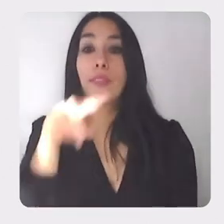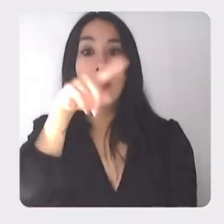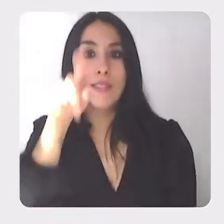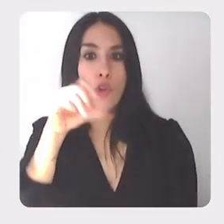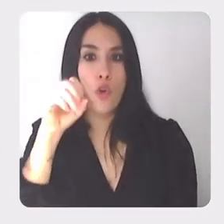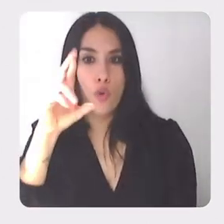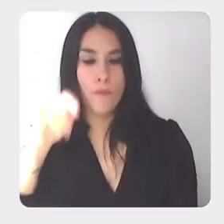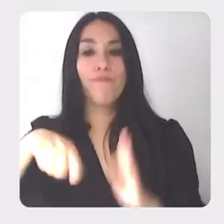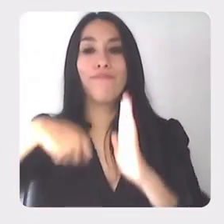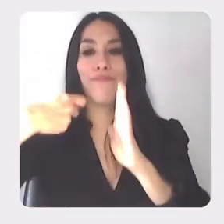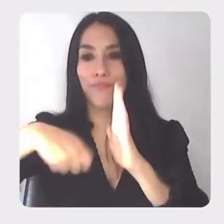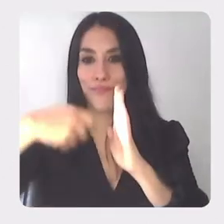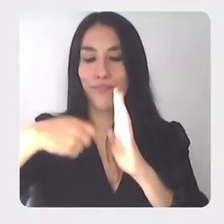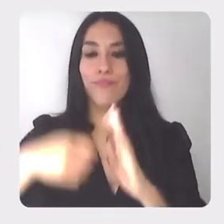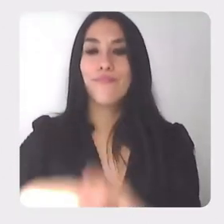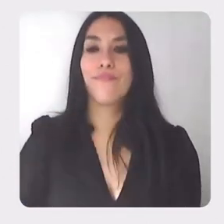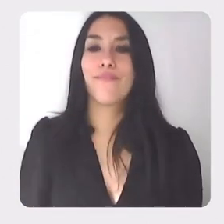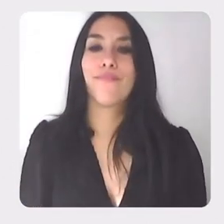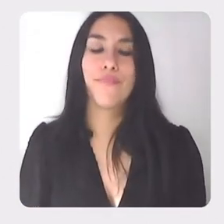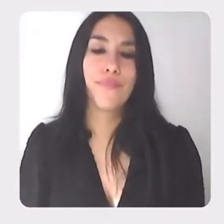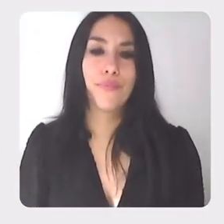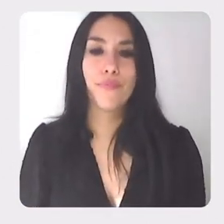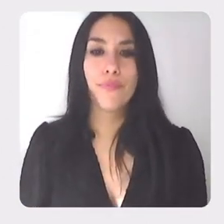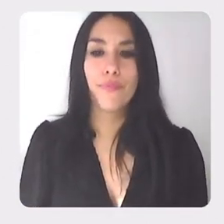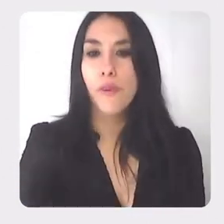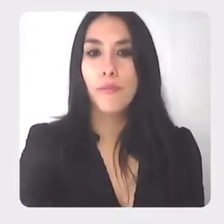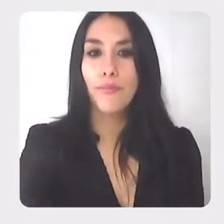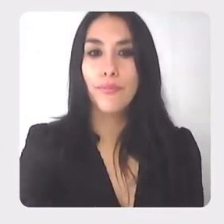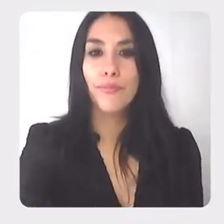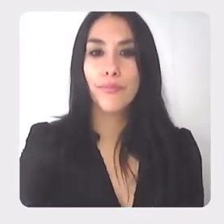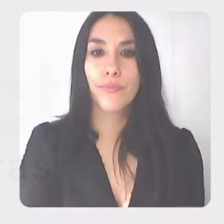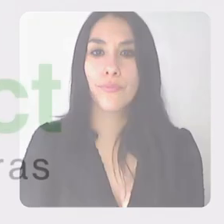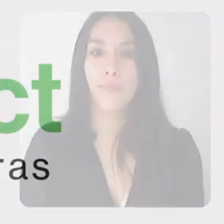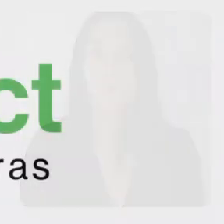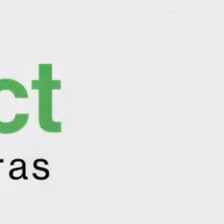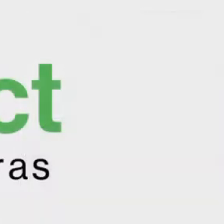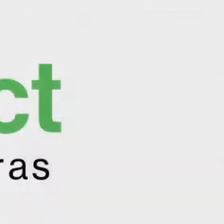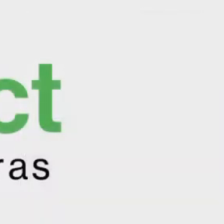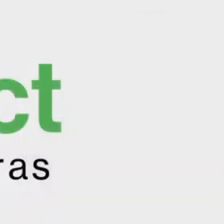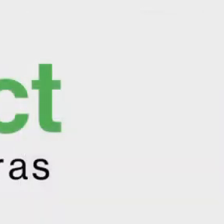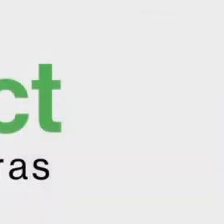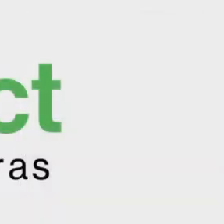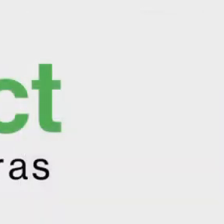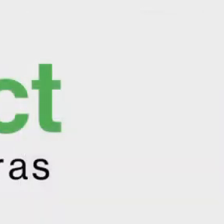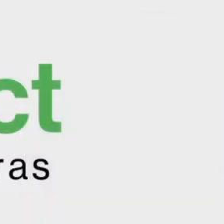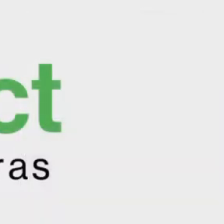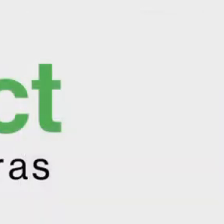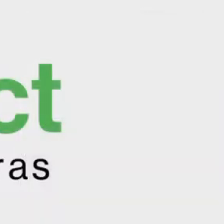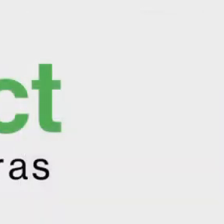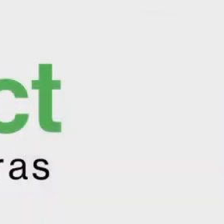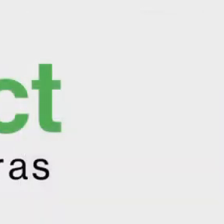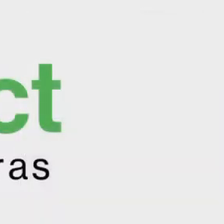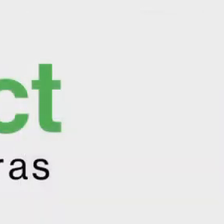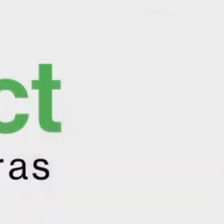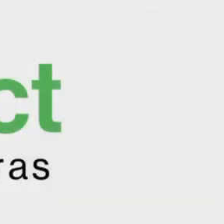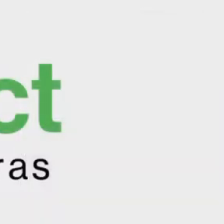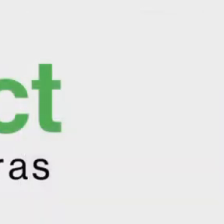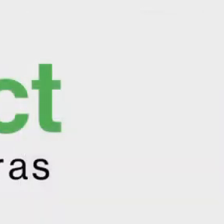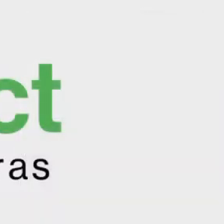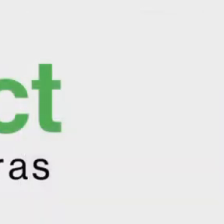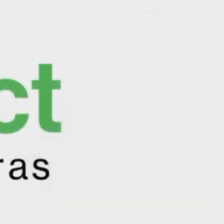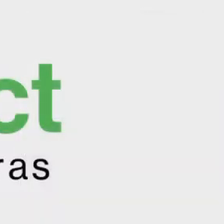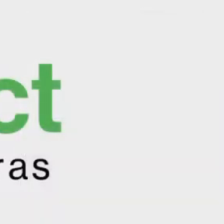closed and I'll end up alone. I only call you when I'm faded. I'm sort of ashamed that I